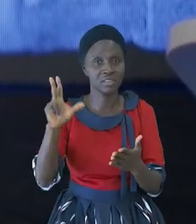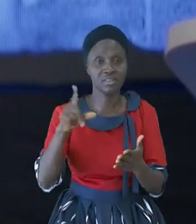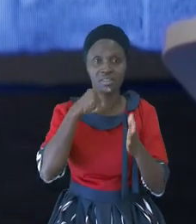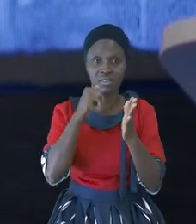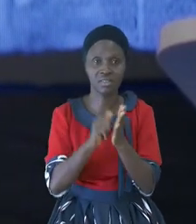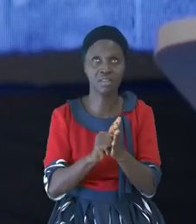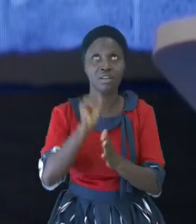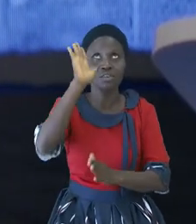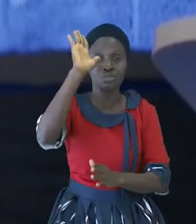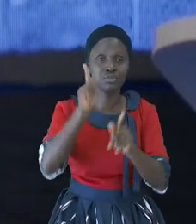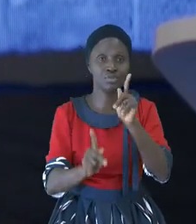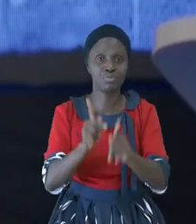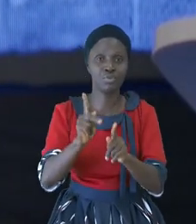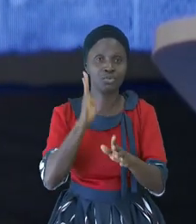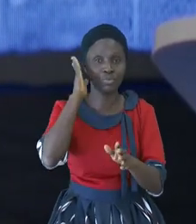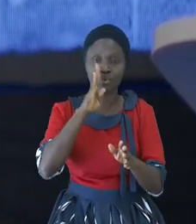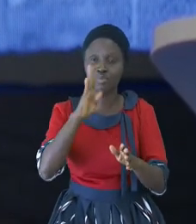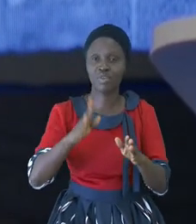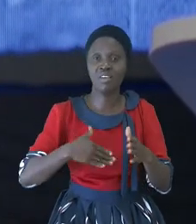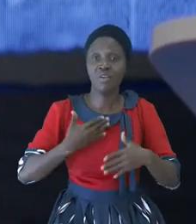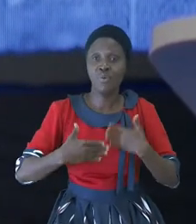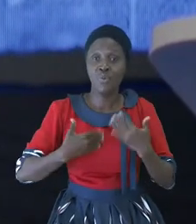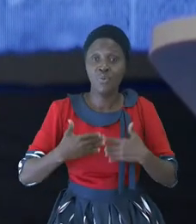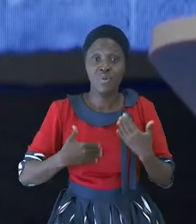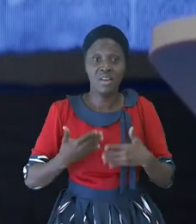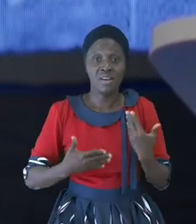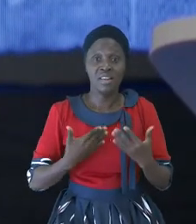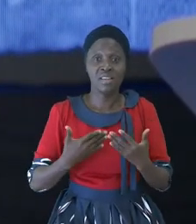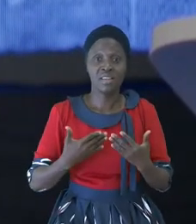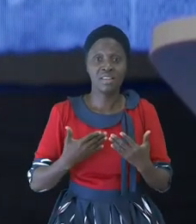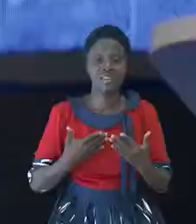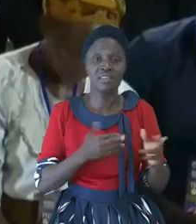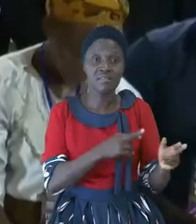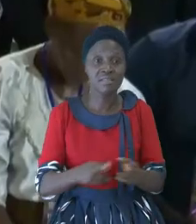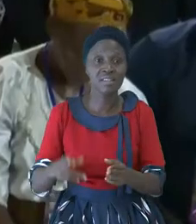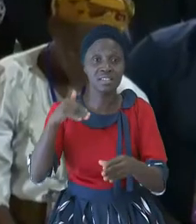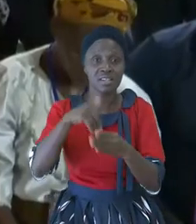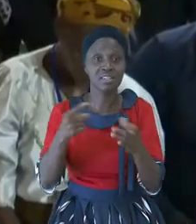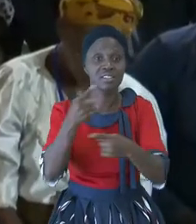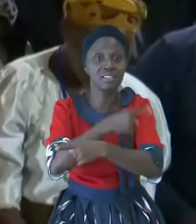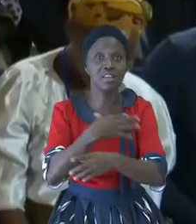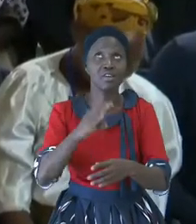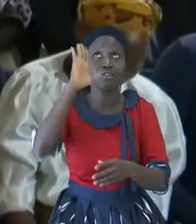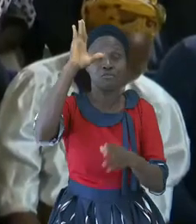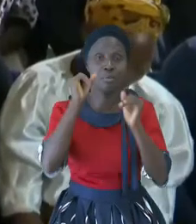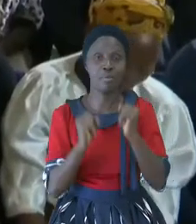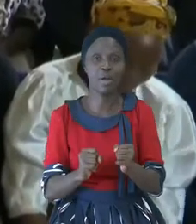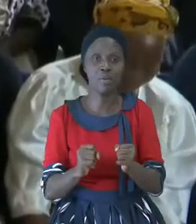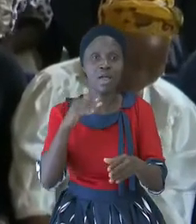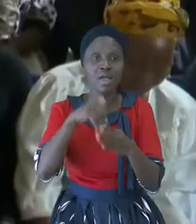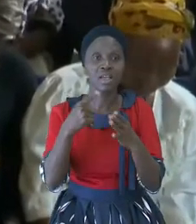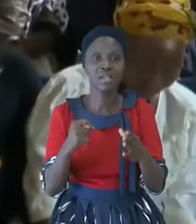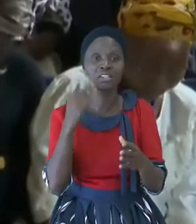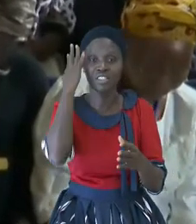be willing in the day of thy power, in the beauties of holiness